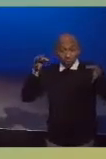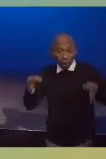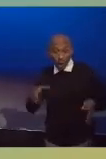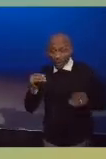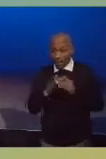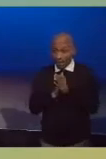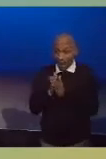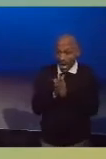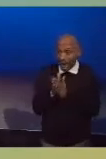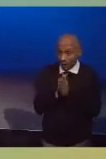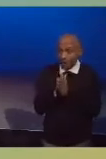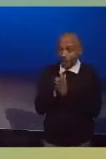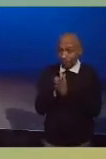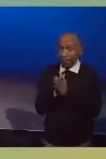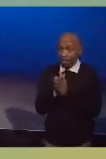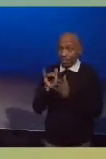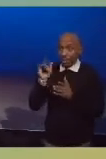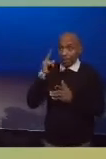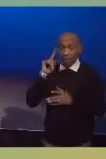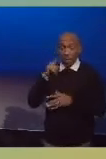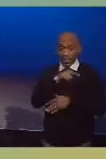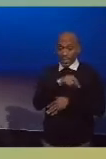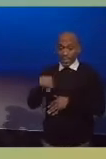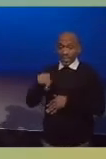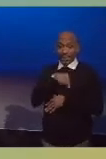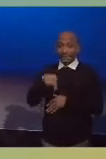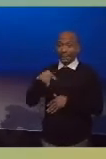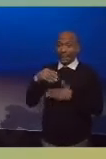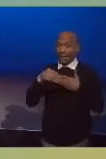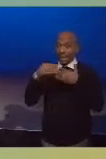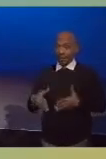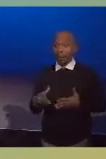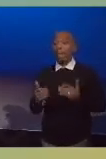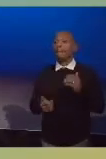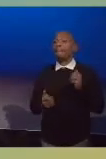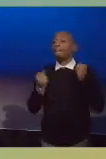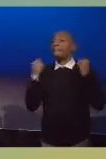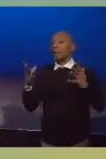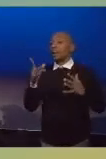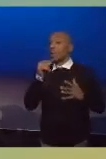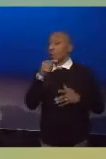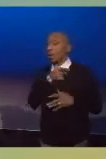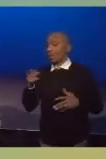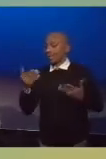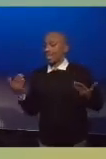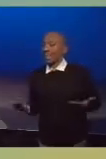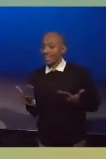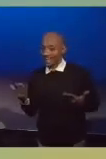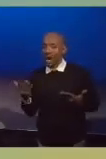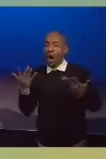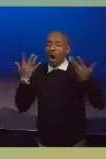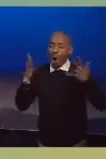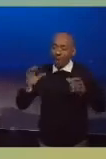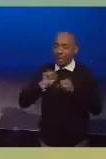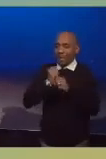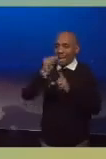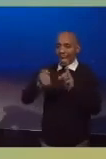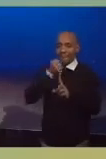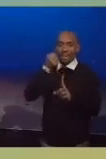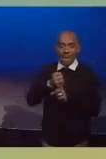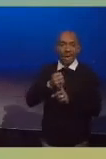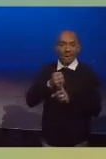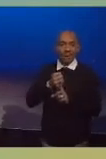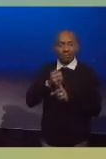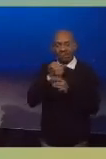of these leaders, many of whom are here, are already making an impact in